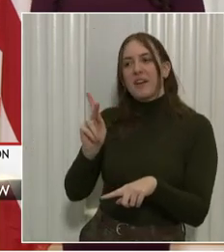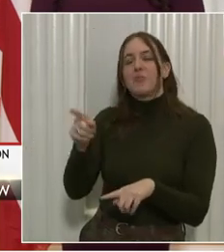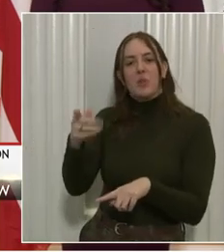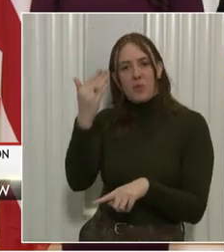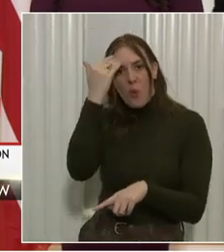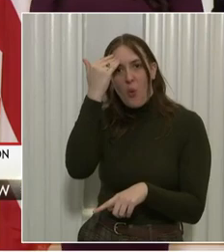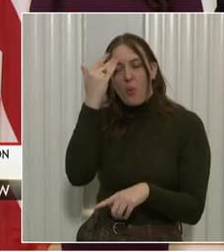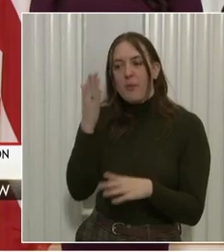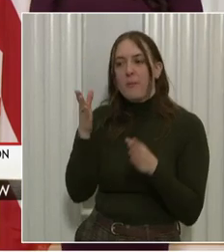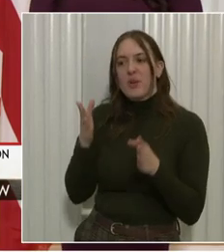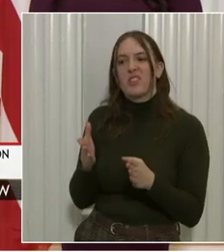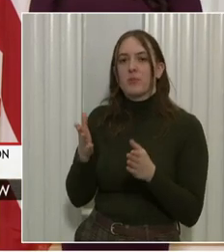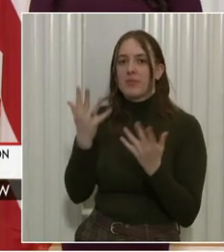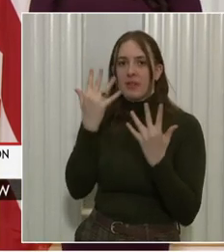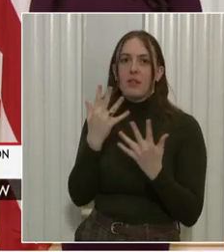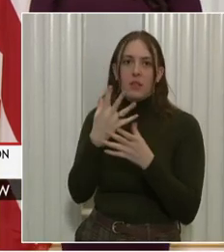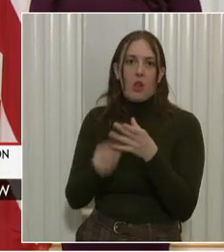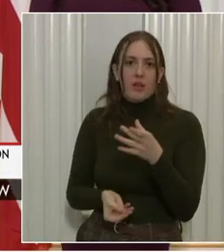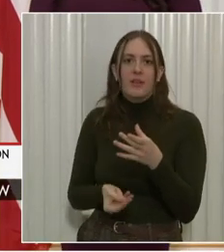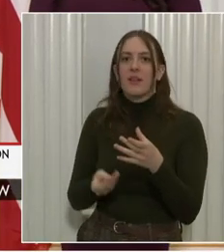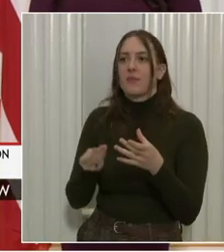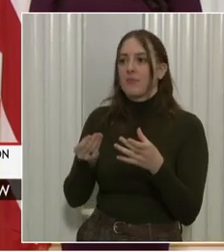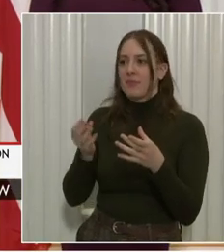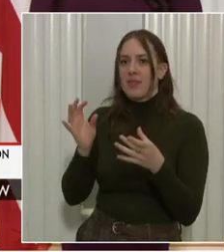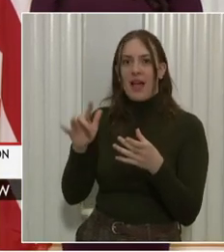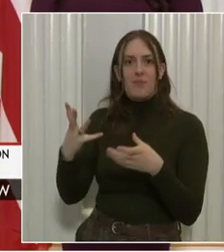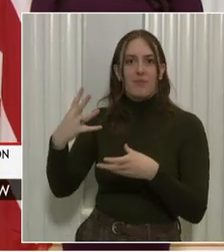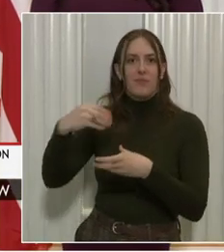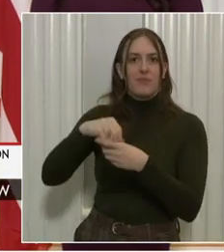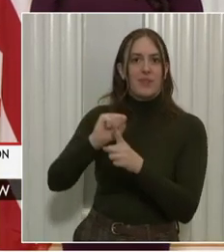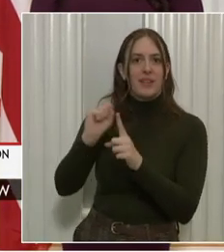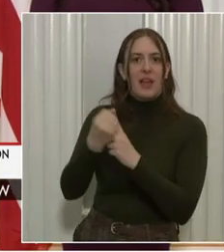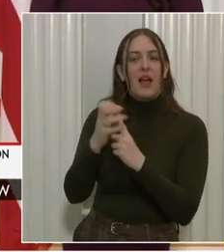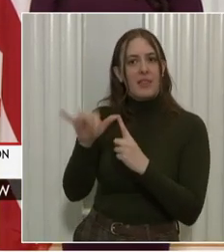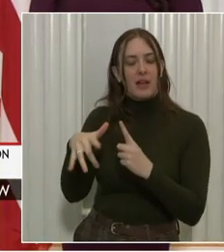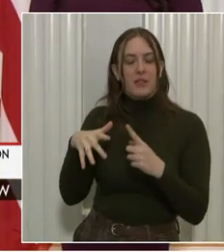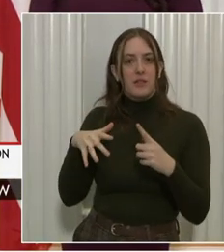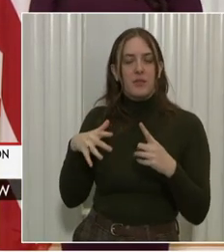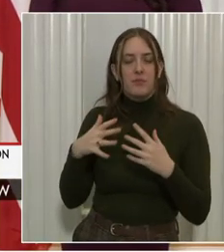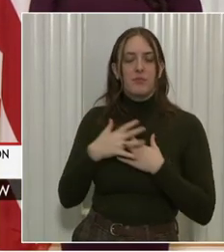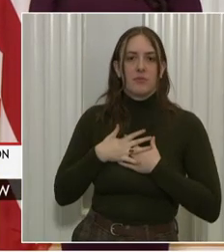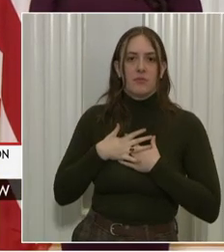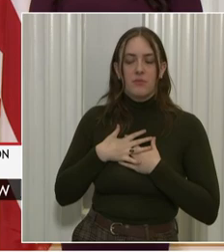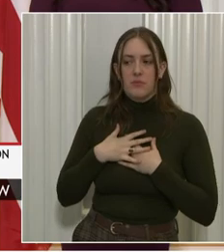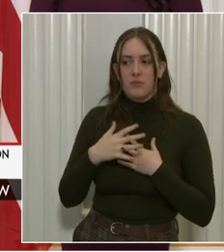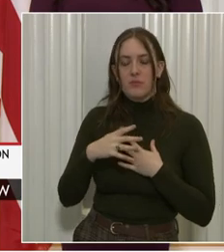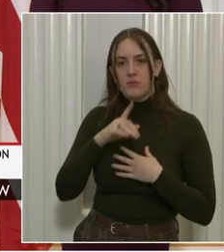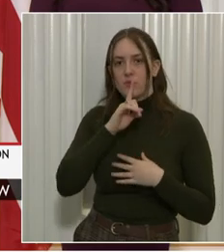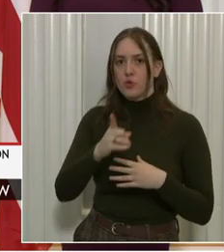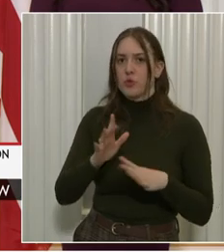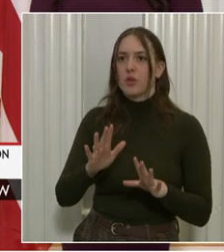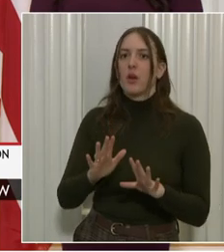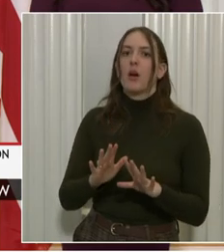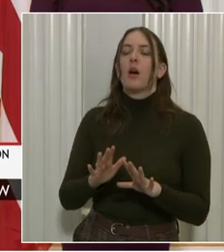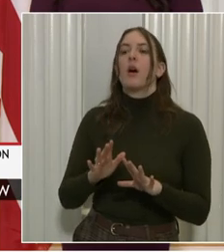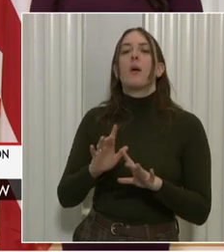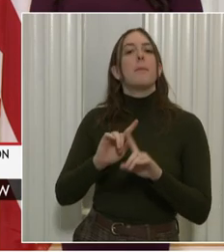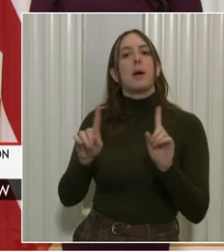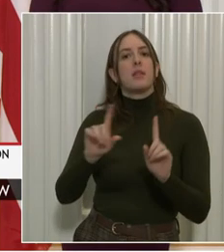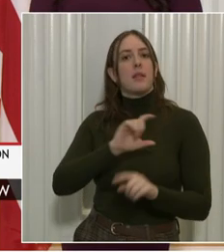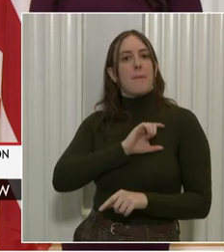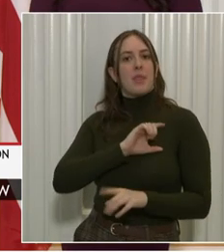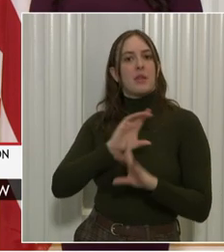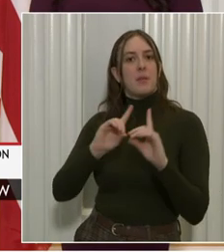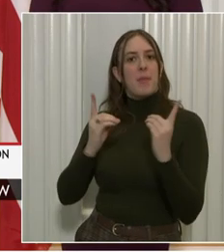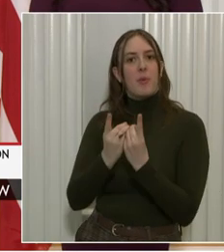that altercation, and that's devastating news for sure. But the police department